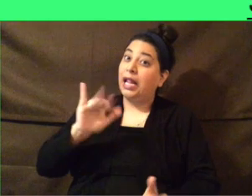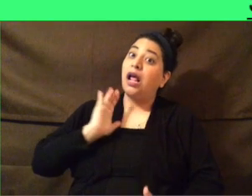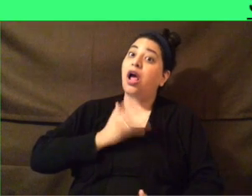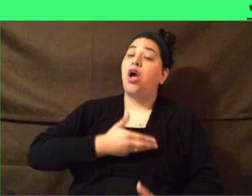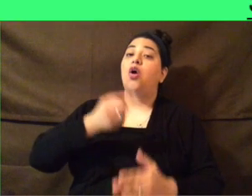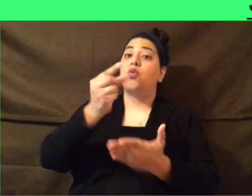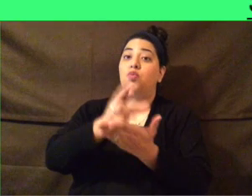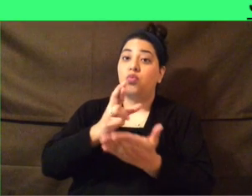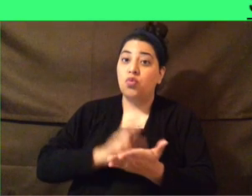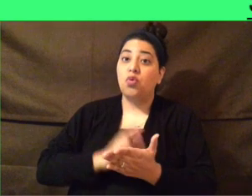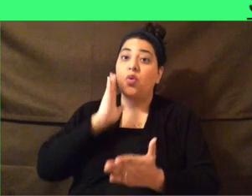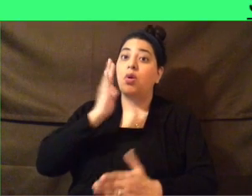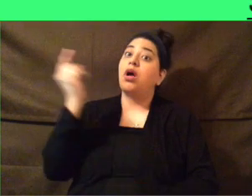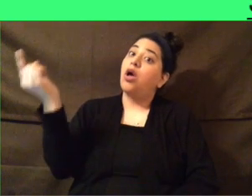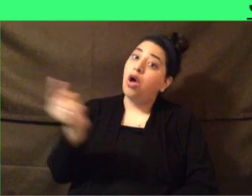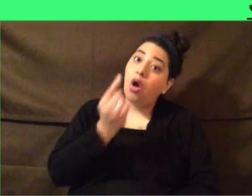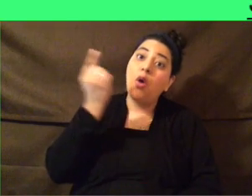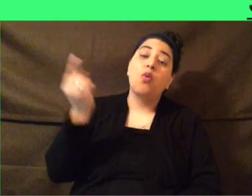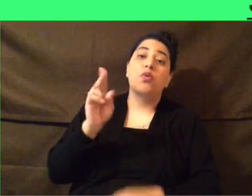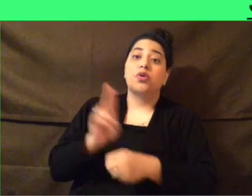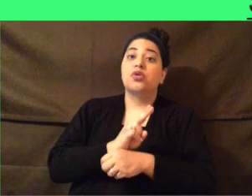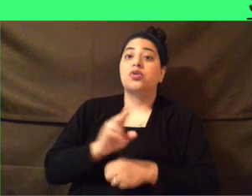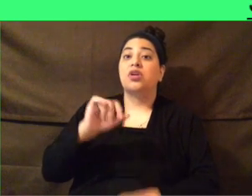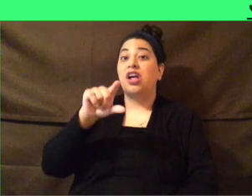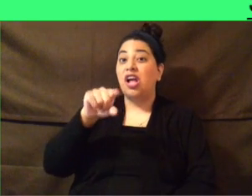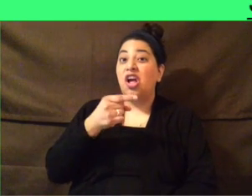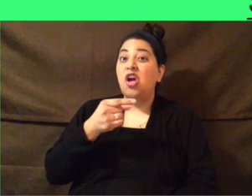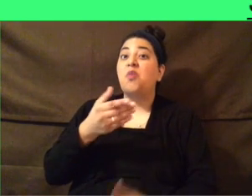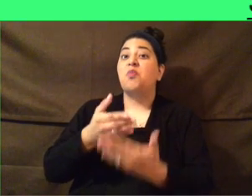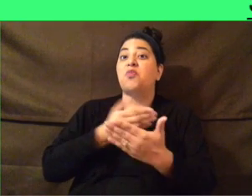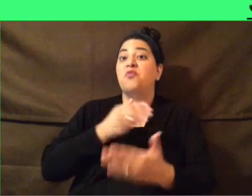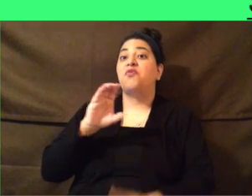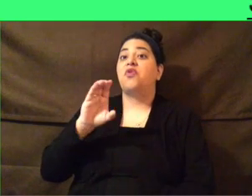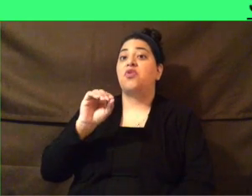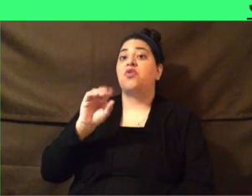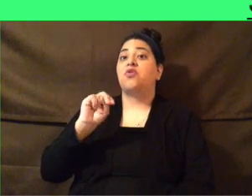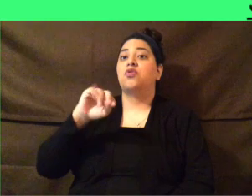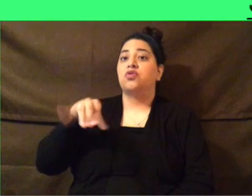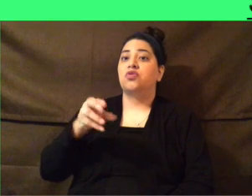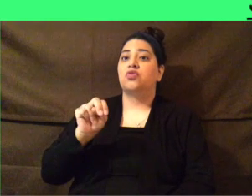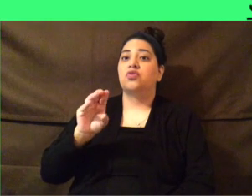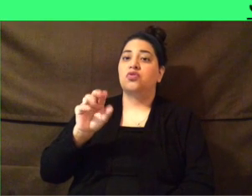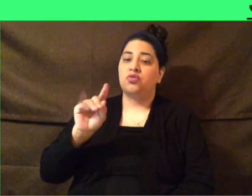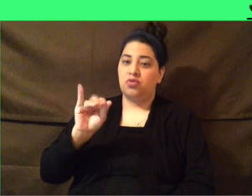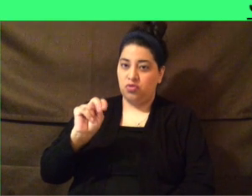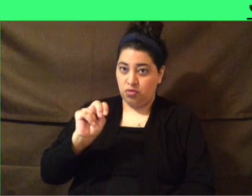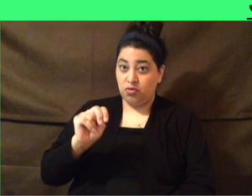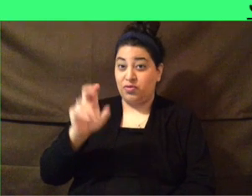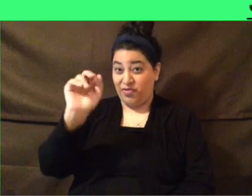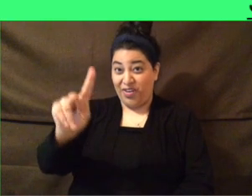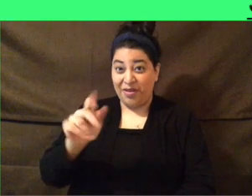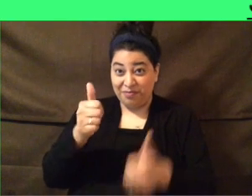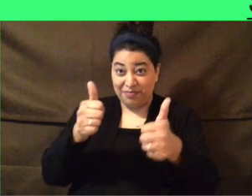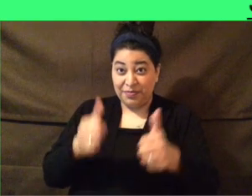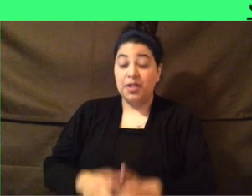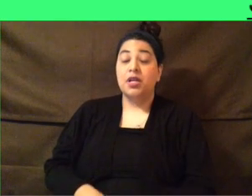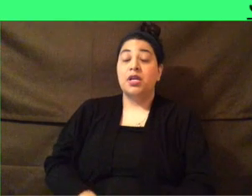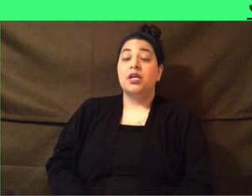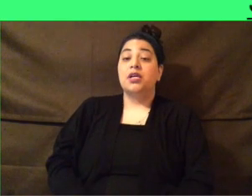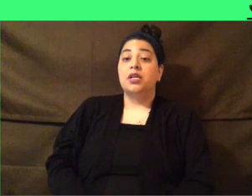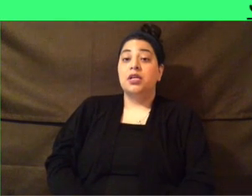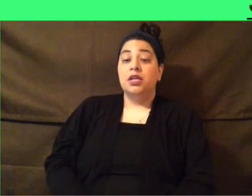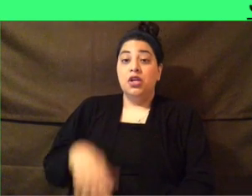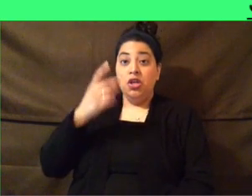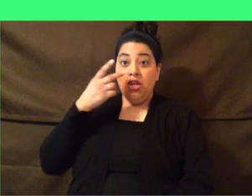going to be our rule. We're always going to use a comma before the conjunction when we are joining 2 independent